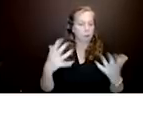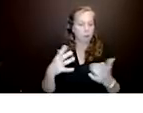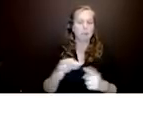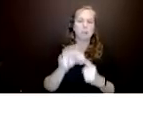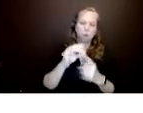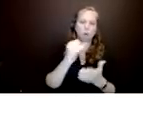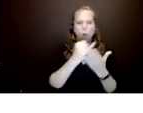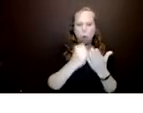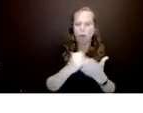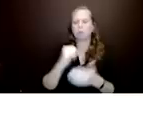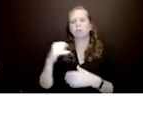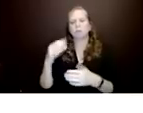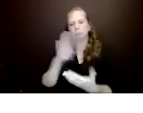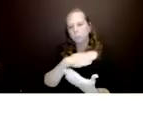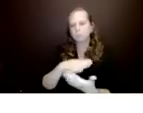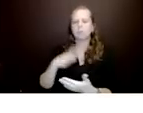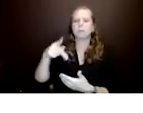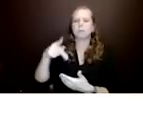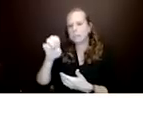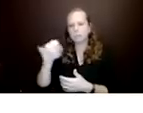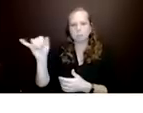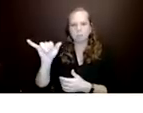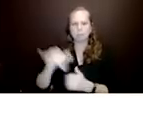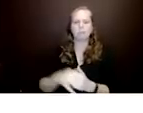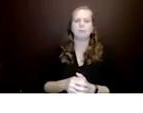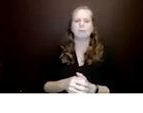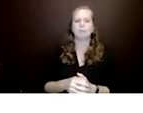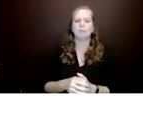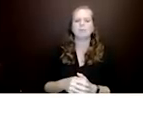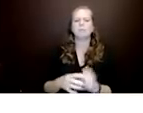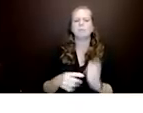and PE as well. So if we can move forward to the sample schedule.